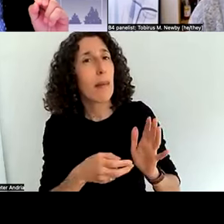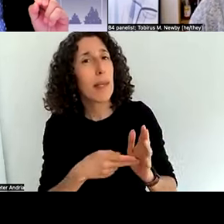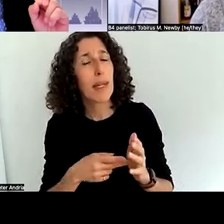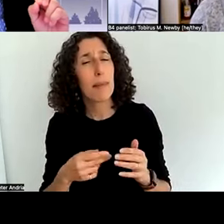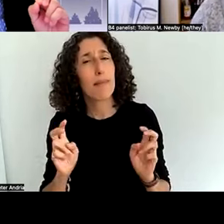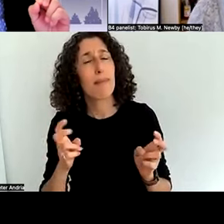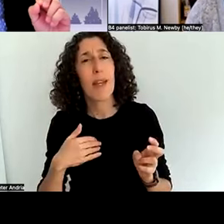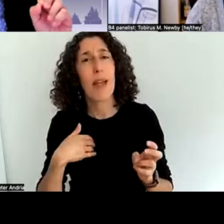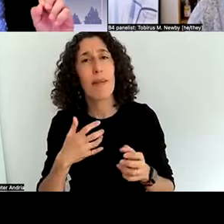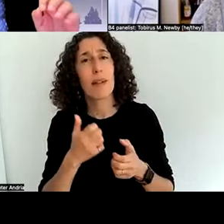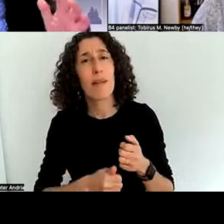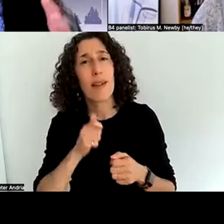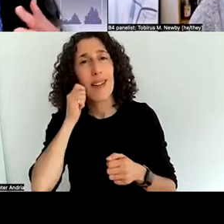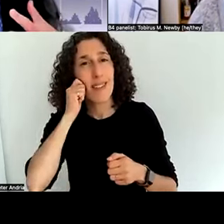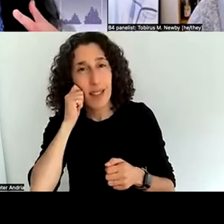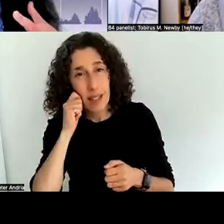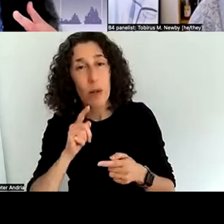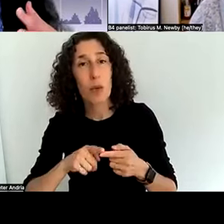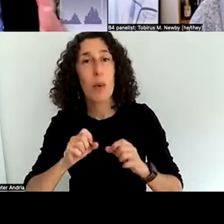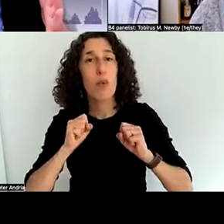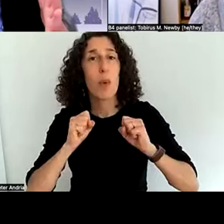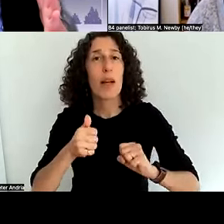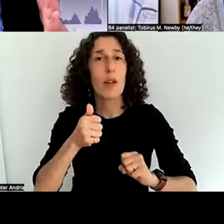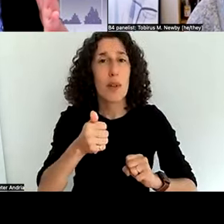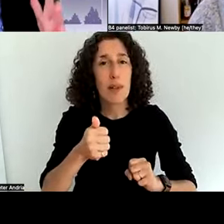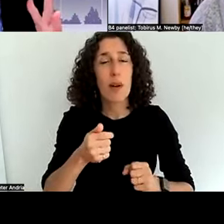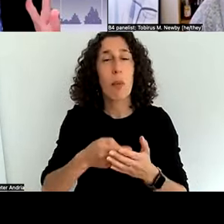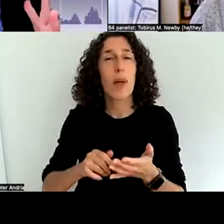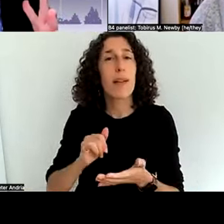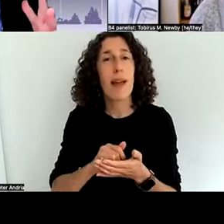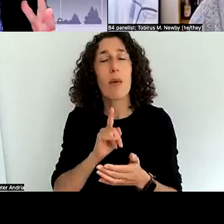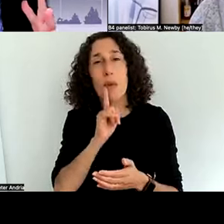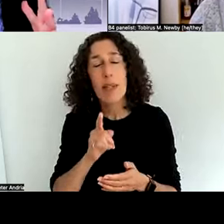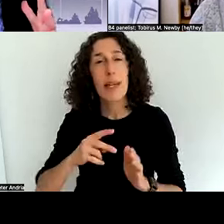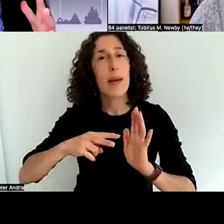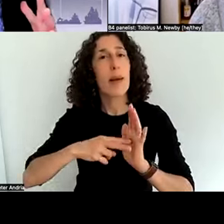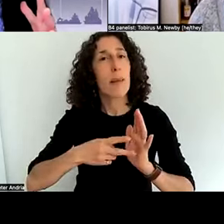to like protect yourself, but then also